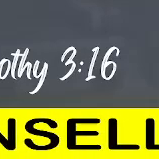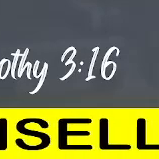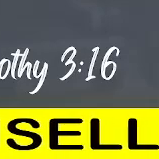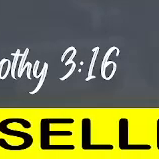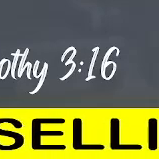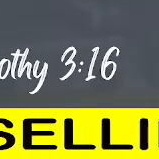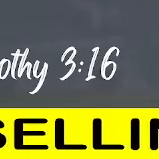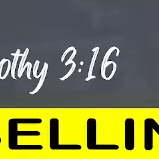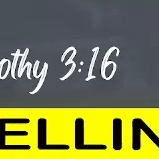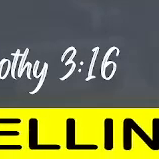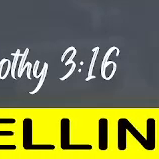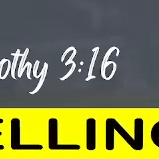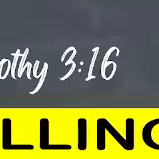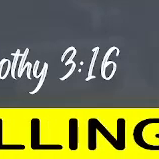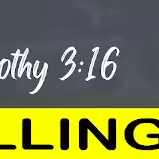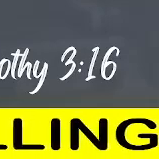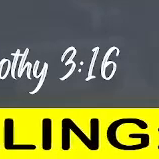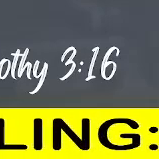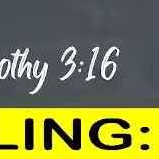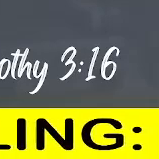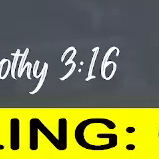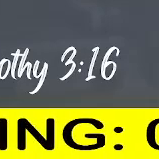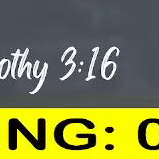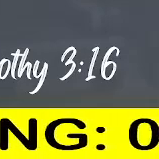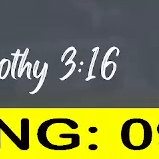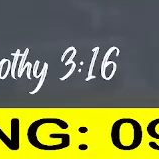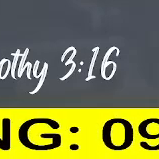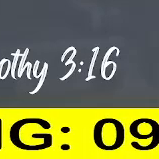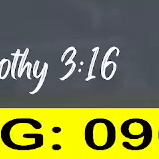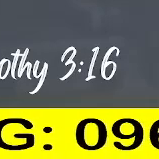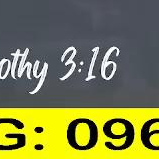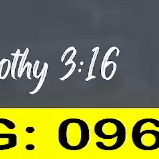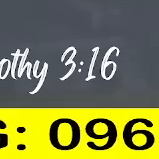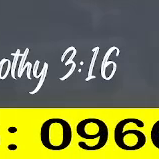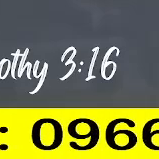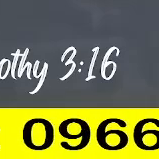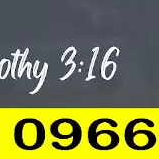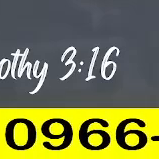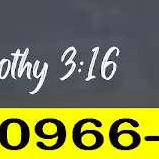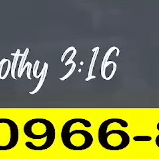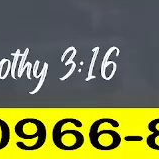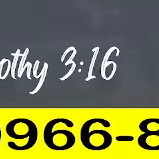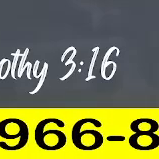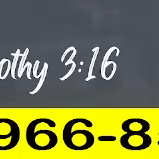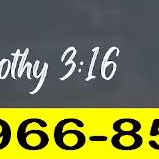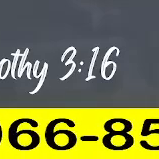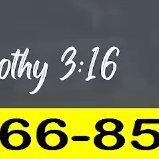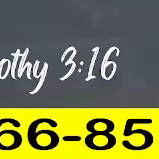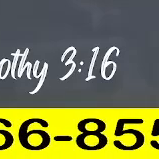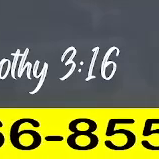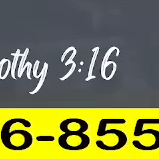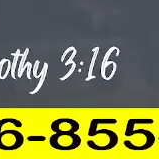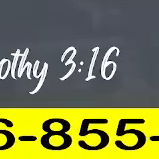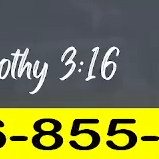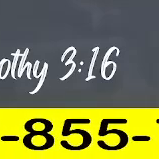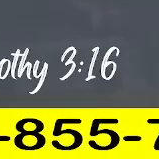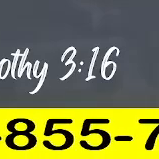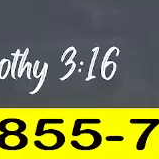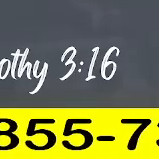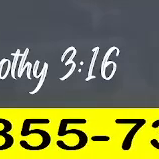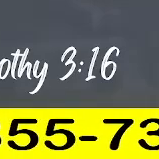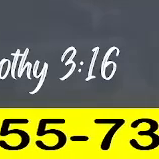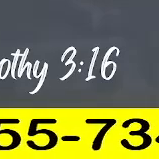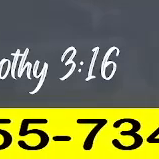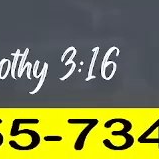para ma-please nila ang Diyos. Especially in the Old Testament. Ano po? So halimbawa, ako po ay